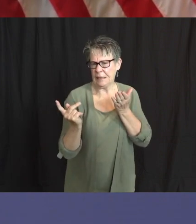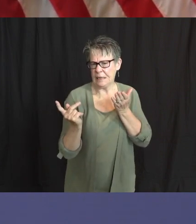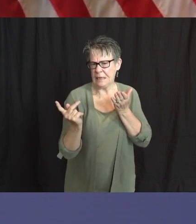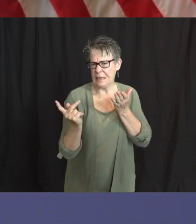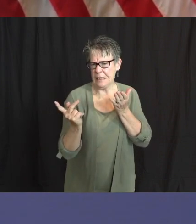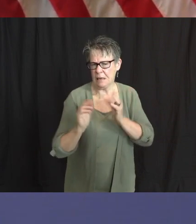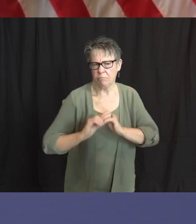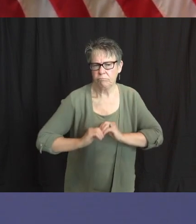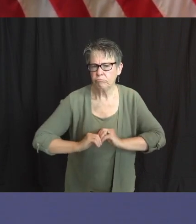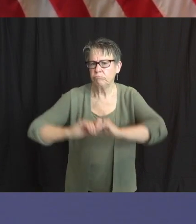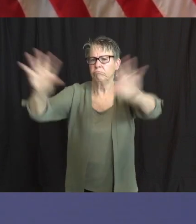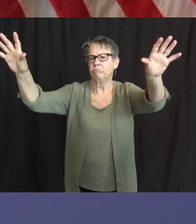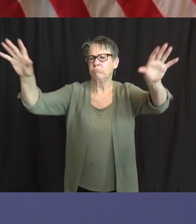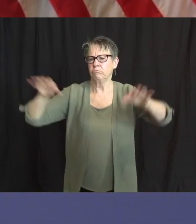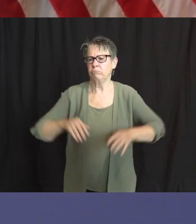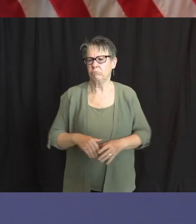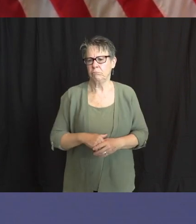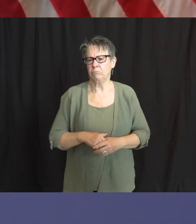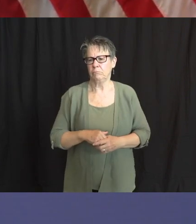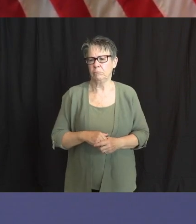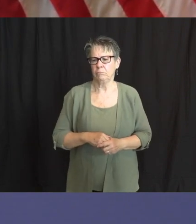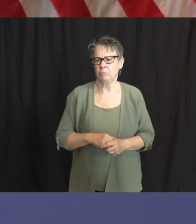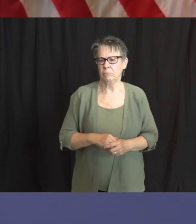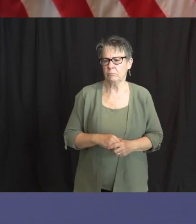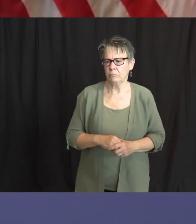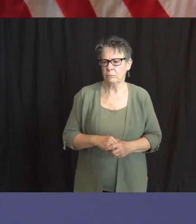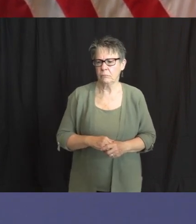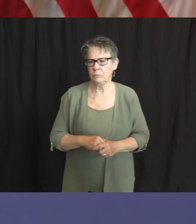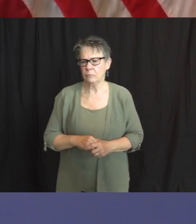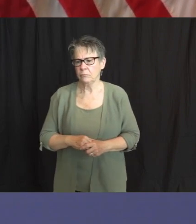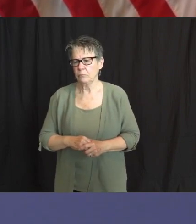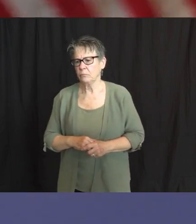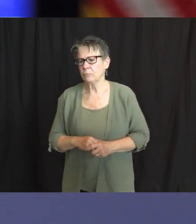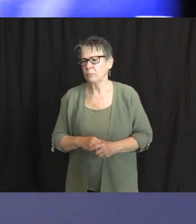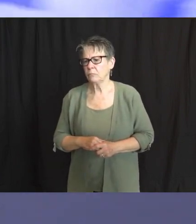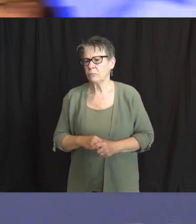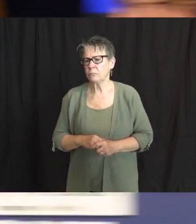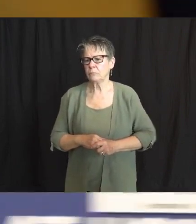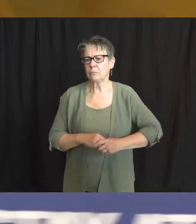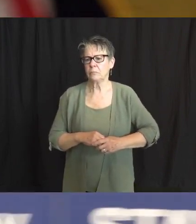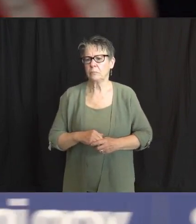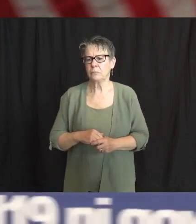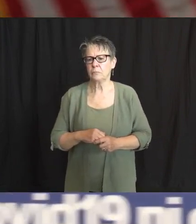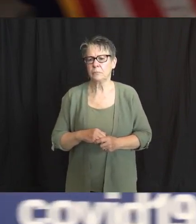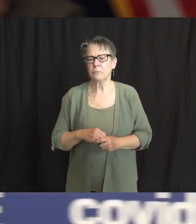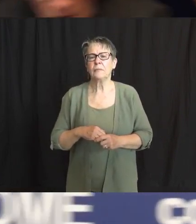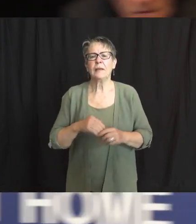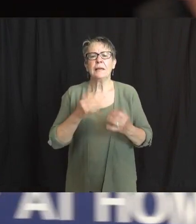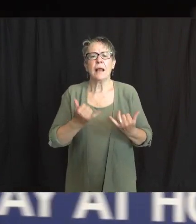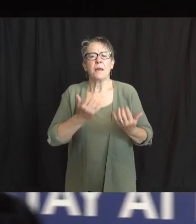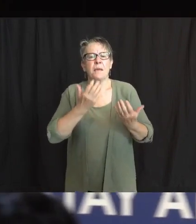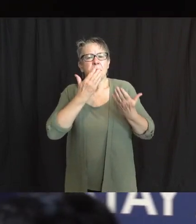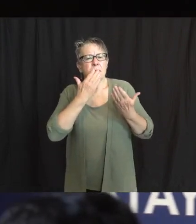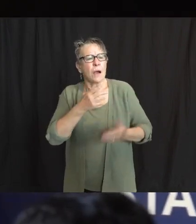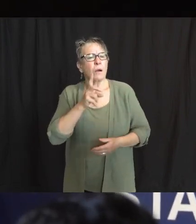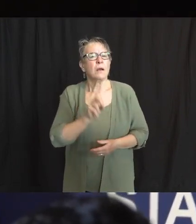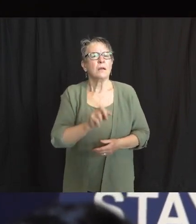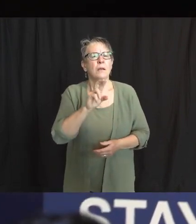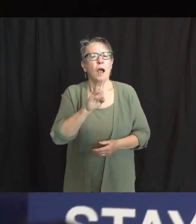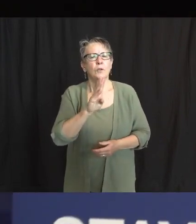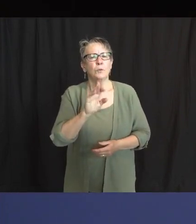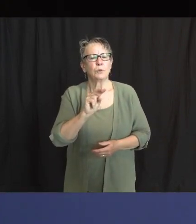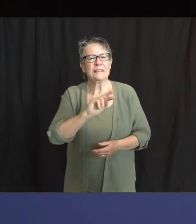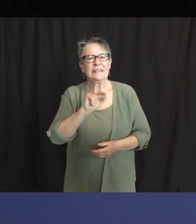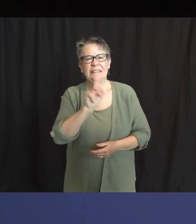help in the past and right now in the here and now. Thank you. Thank you, Governor, and thanks to you and the Commissioner for the opportunity to serve